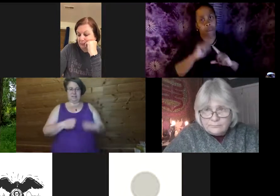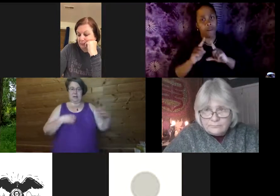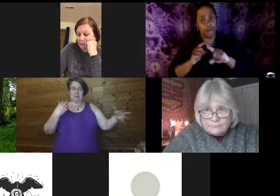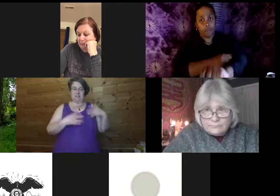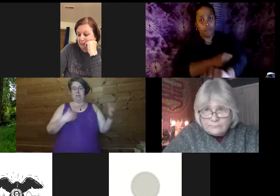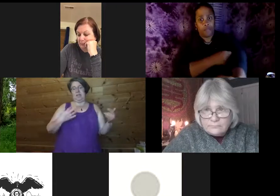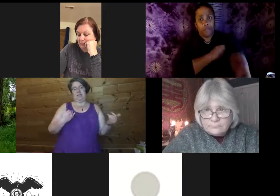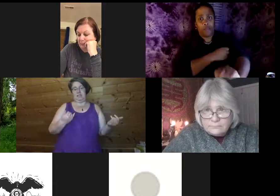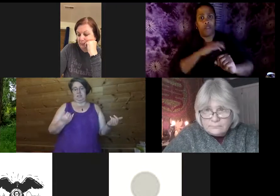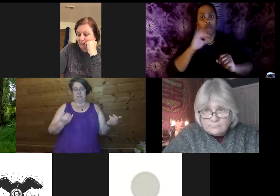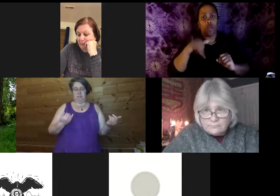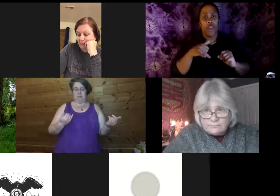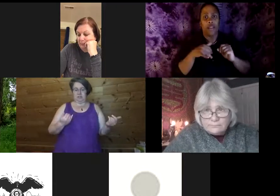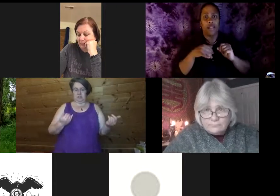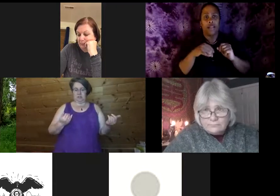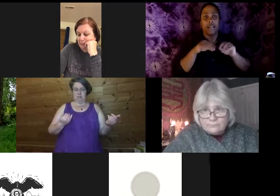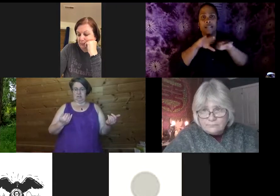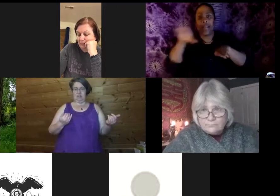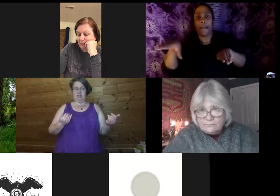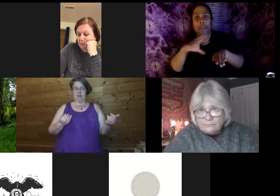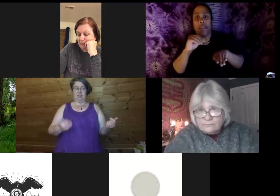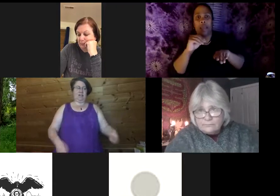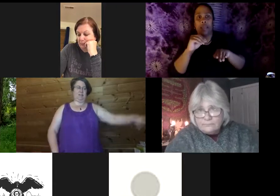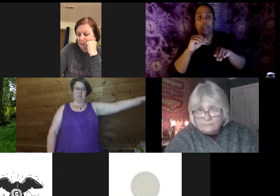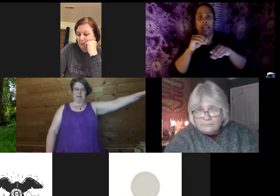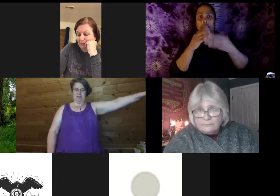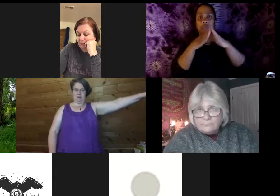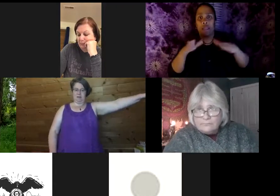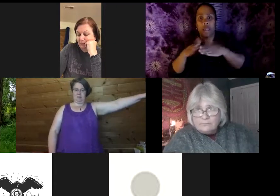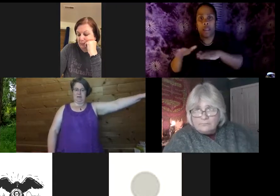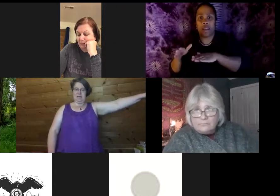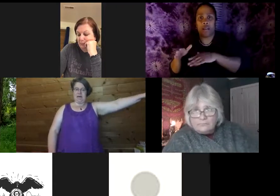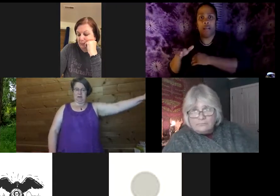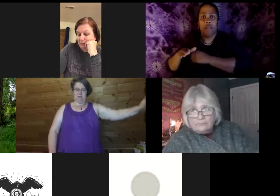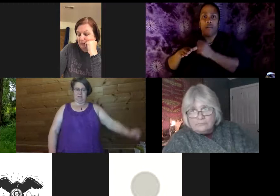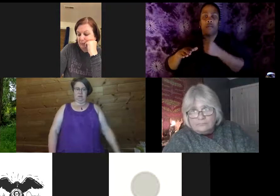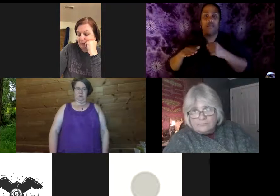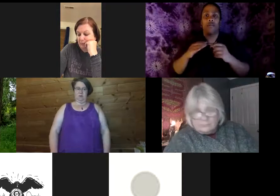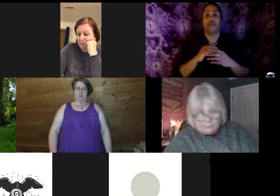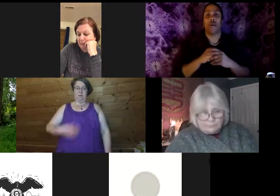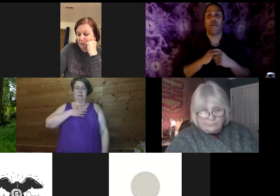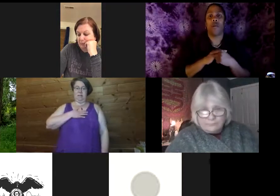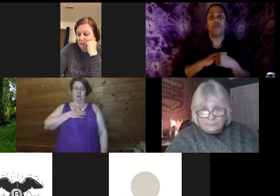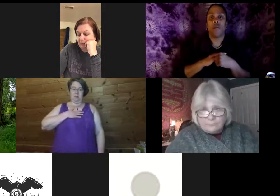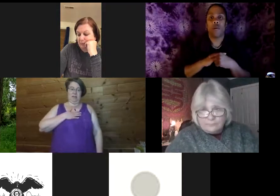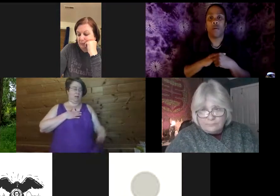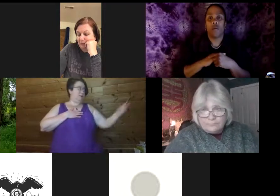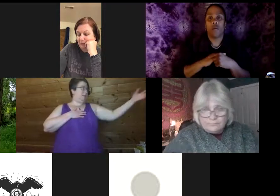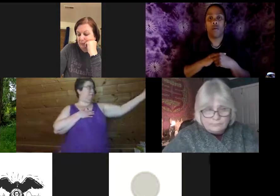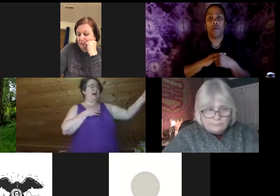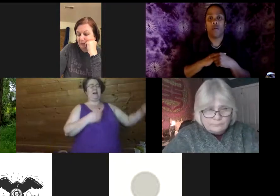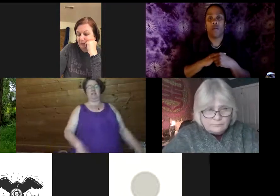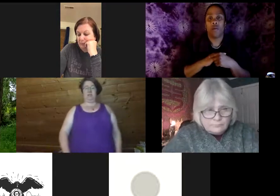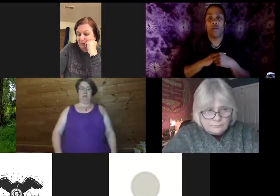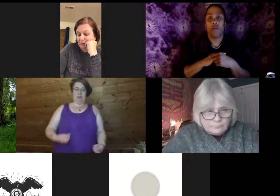that's stepping and splitting. And the things that we do that demonstrate to ourselves that we're not done is we might keep the arm out. or we might leave our arm here while